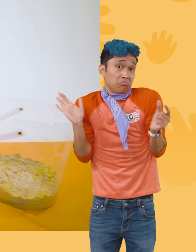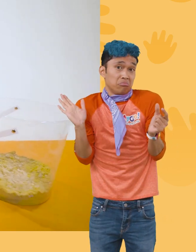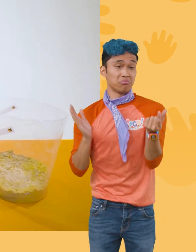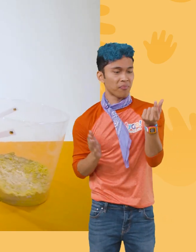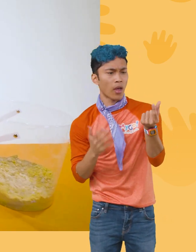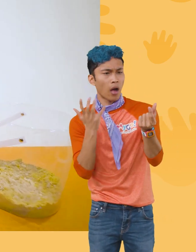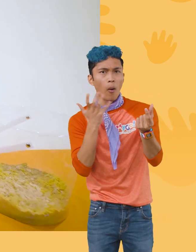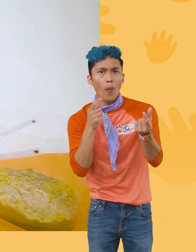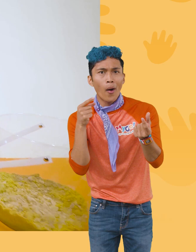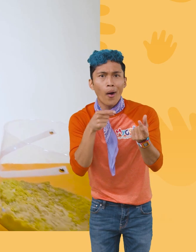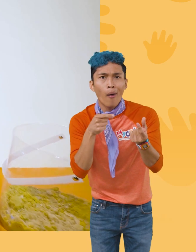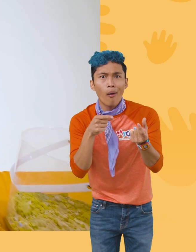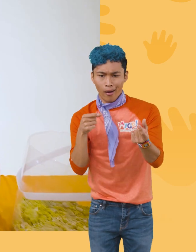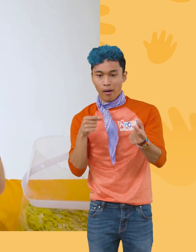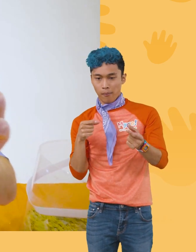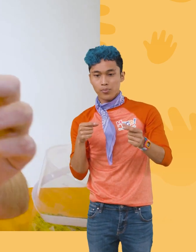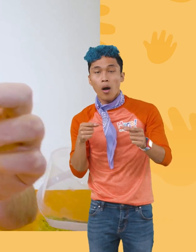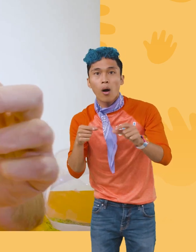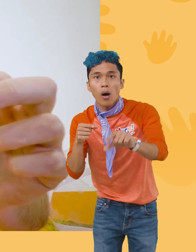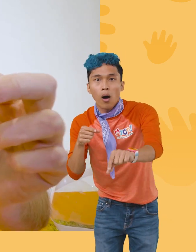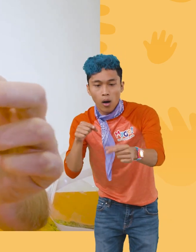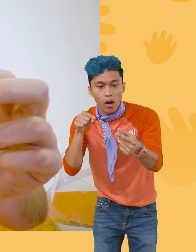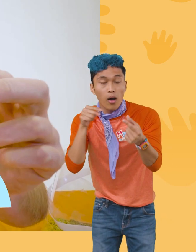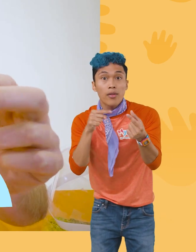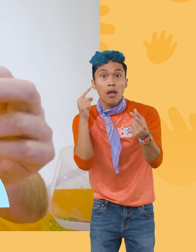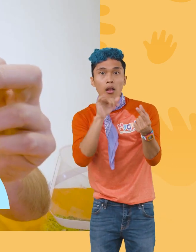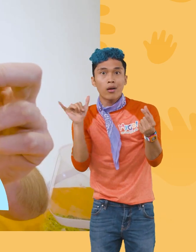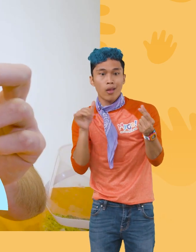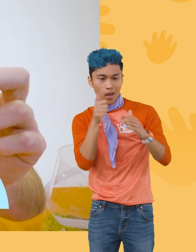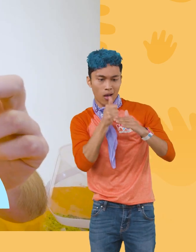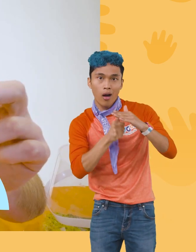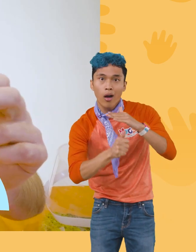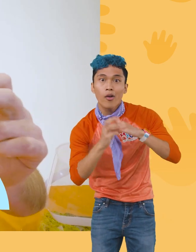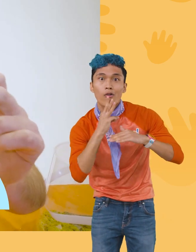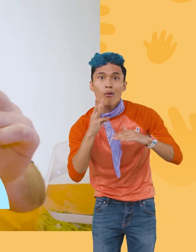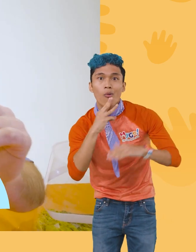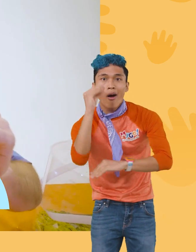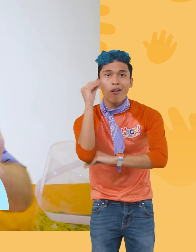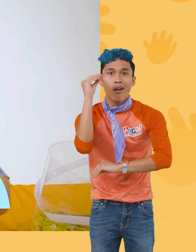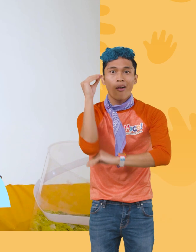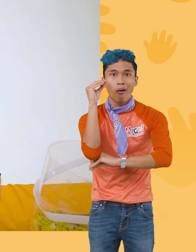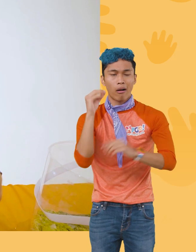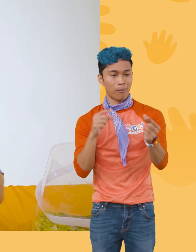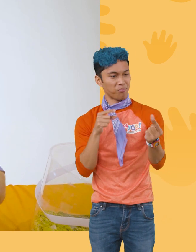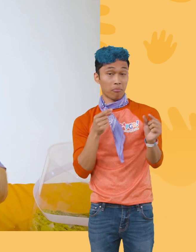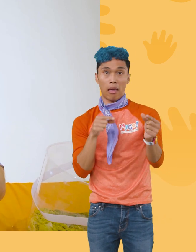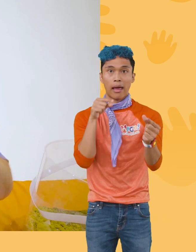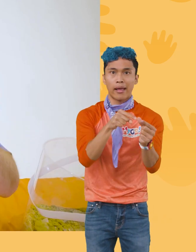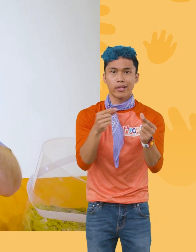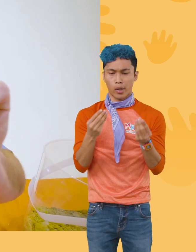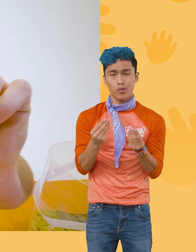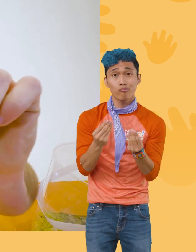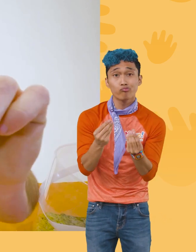Whoa, look at this. This looks like an underwater type of dinosaur. Yeah, it's